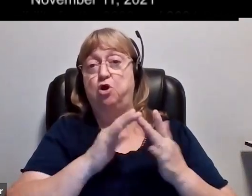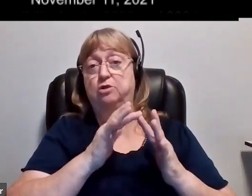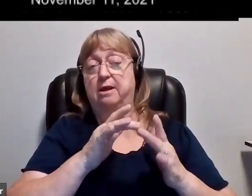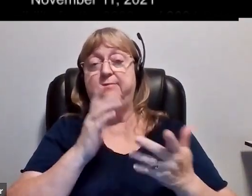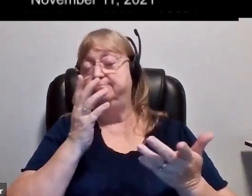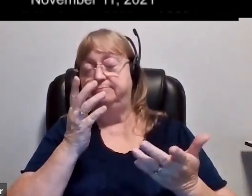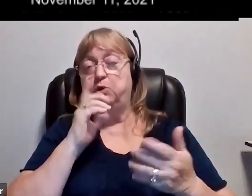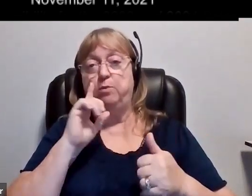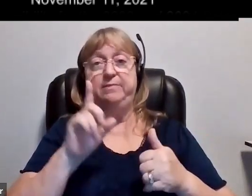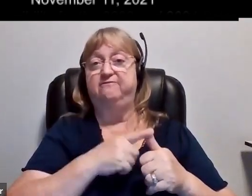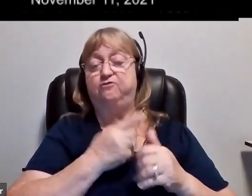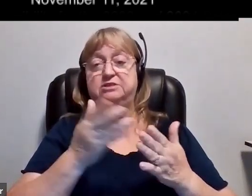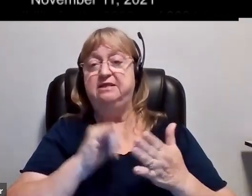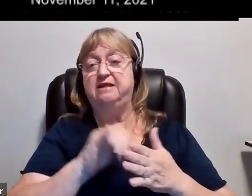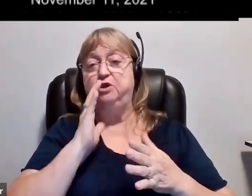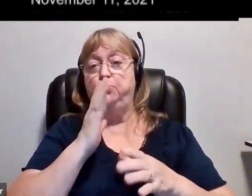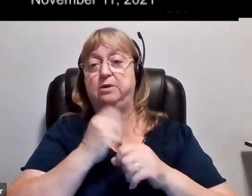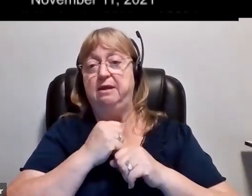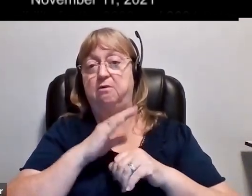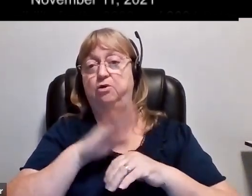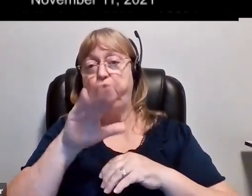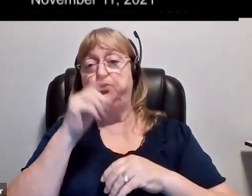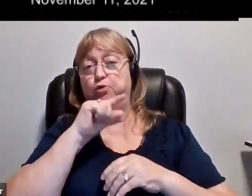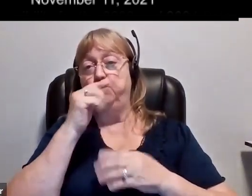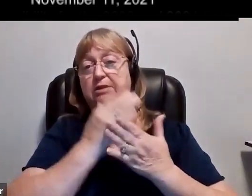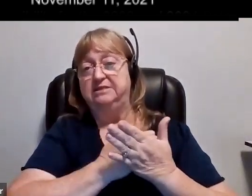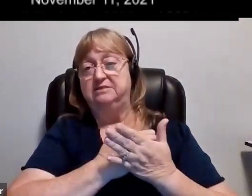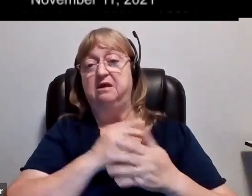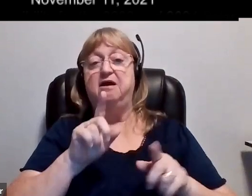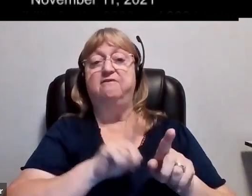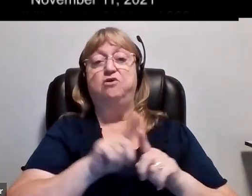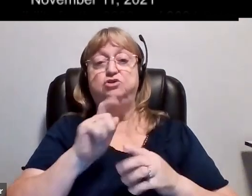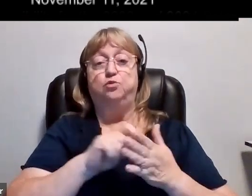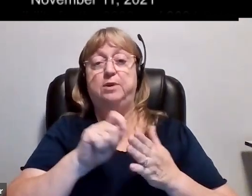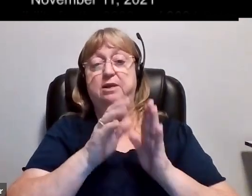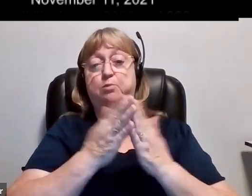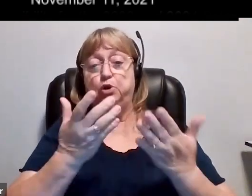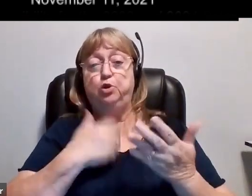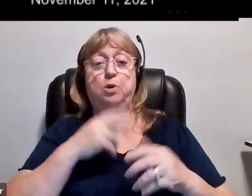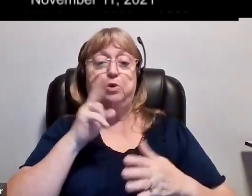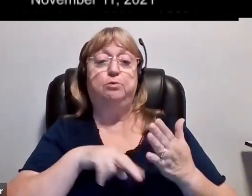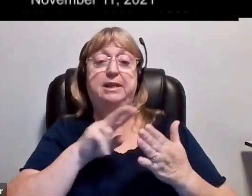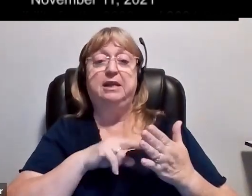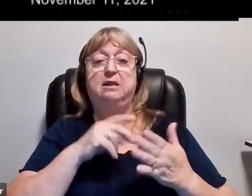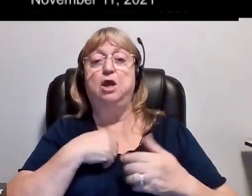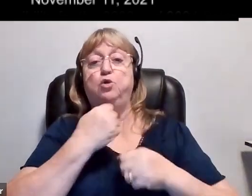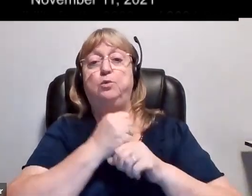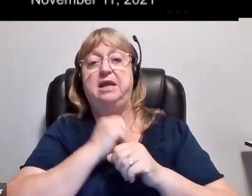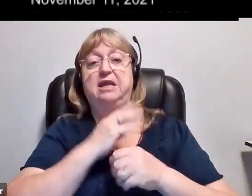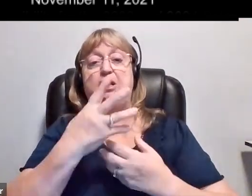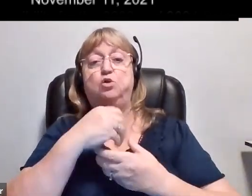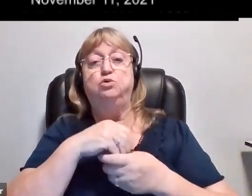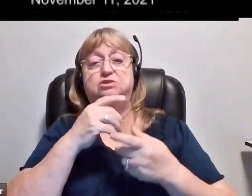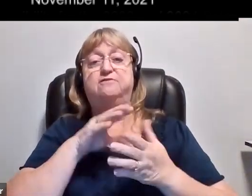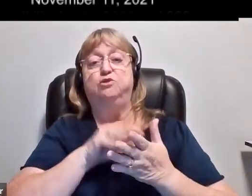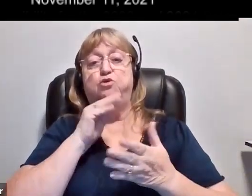first thing that you'll get on your Google list. I've also written a book you might want to take a look at, Creating Inclusive